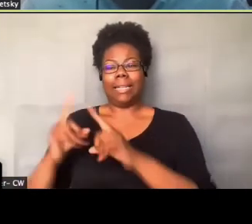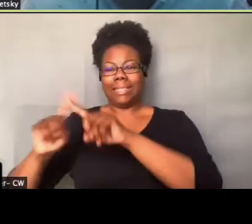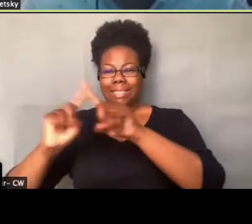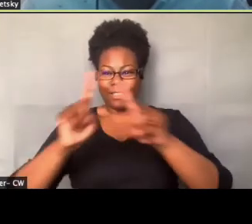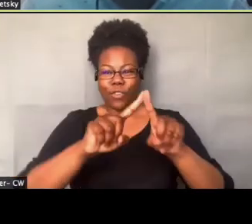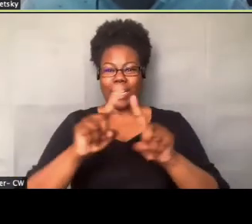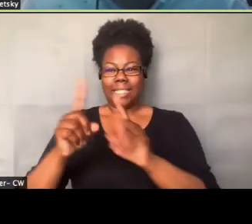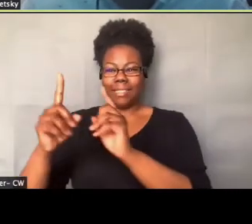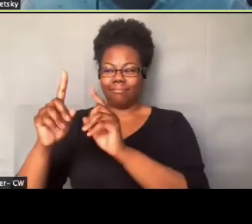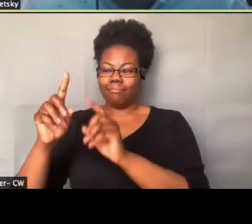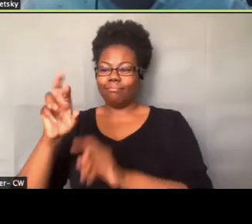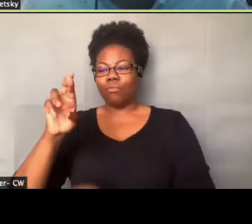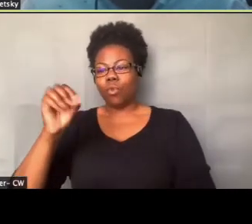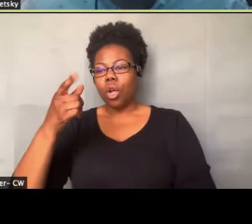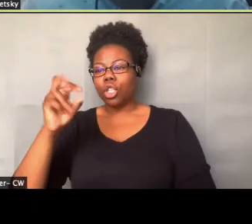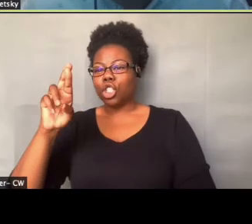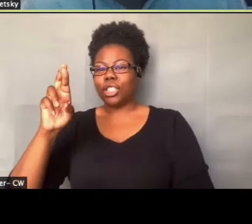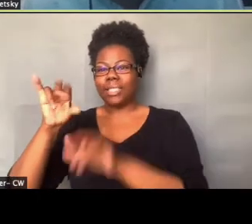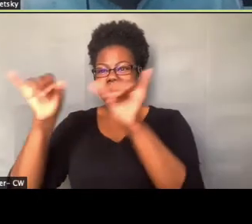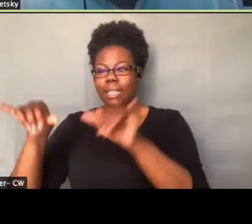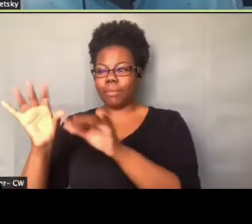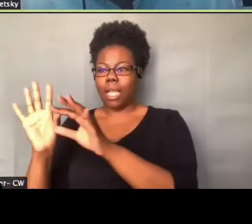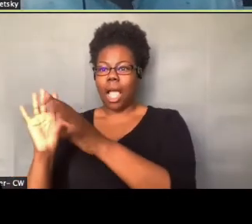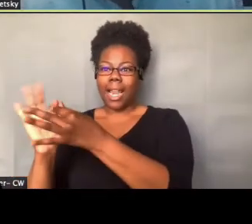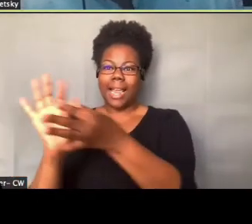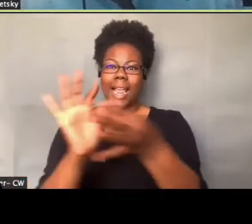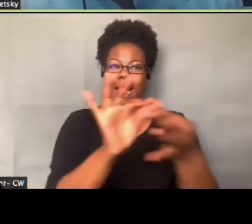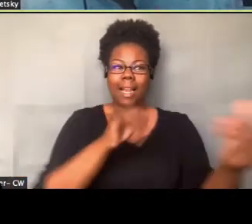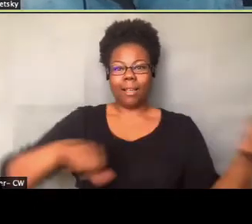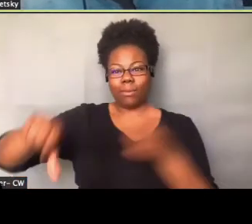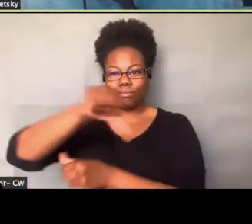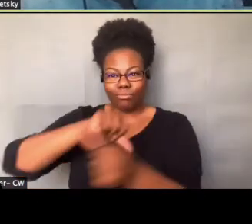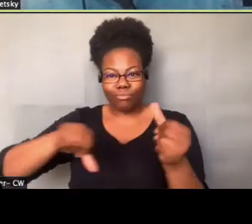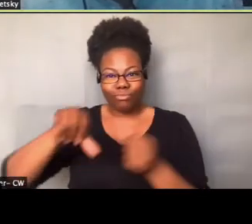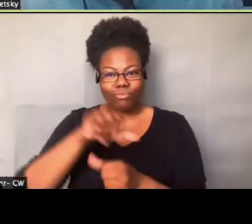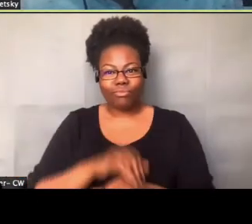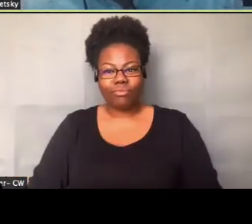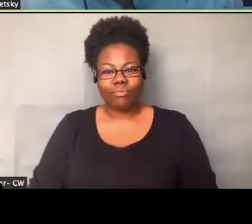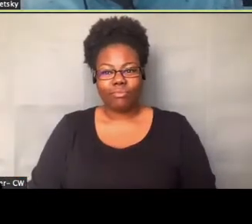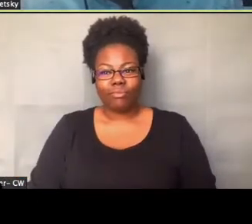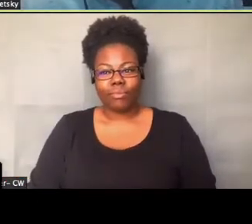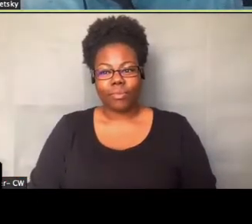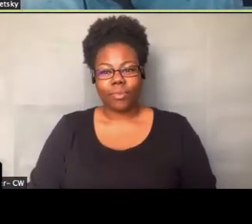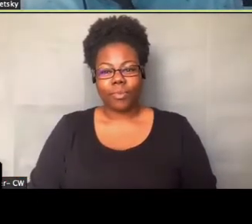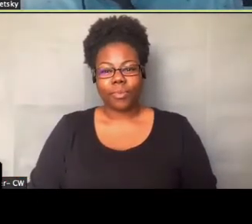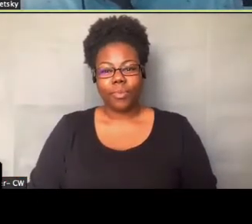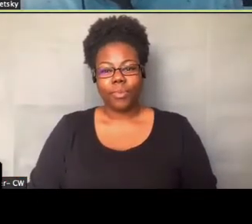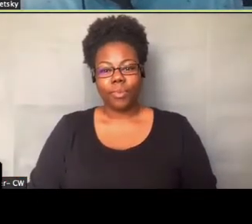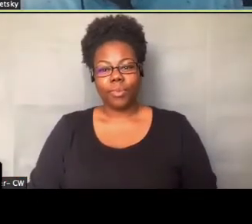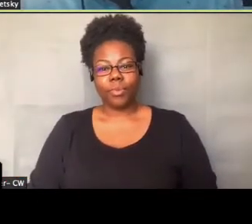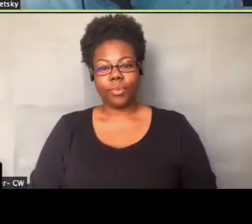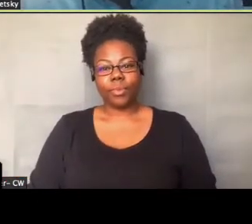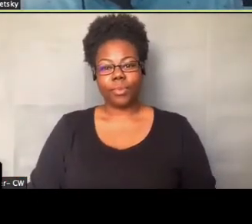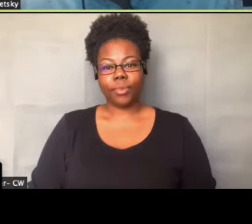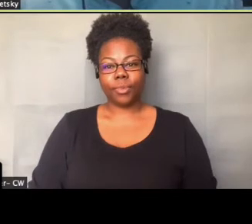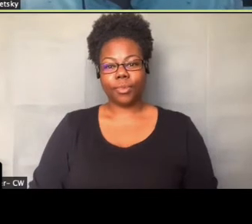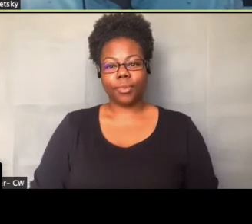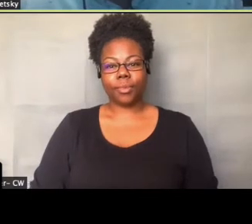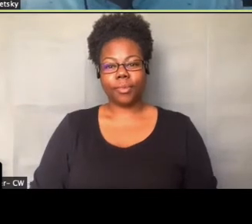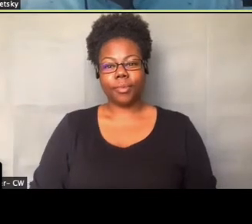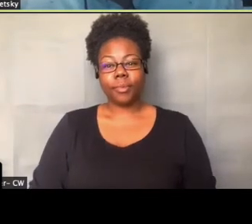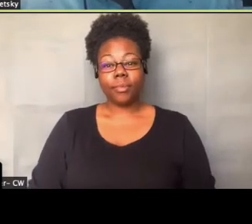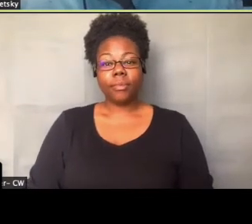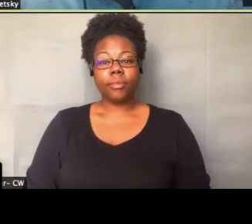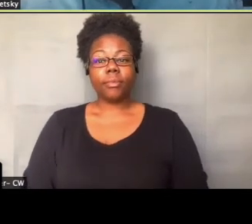And unlike Bluetooth transmitters, where you can, like if you have a certain like transmitter on a Bluetooth, the maximum you can have are 3